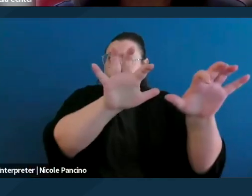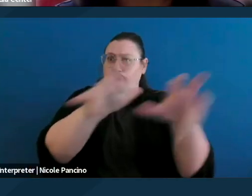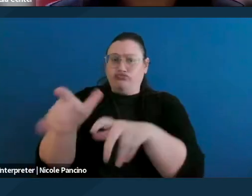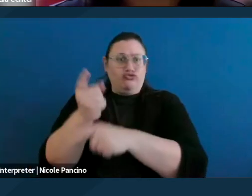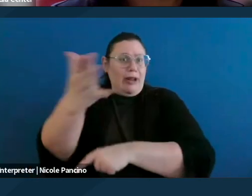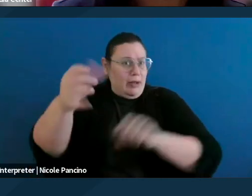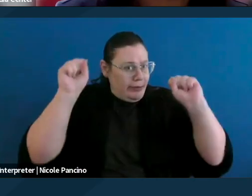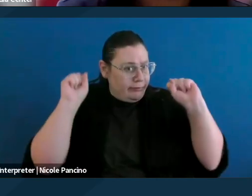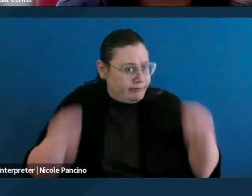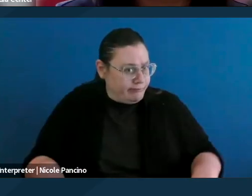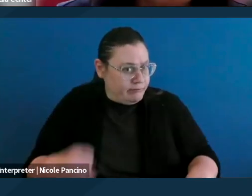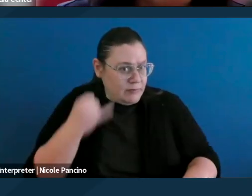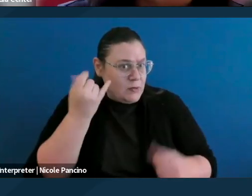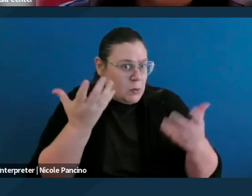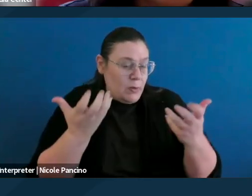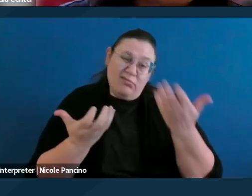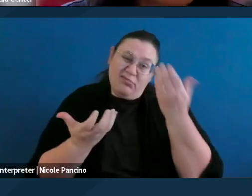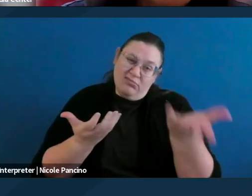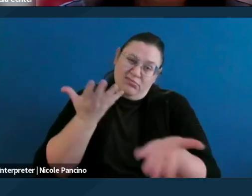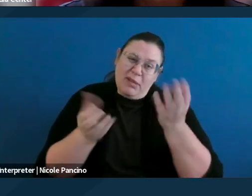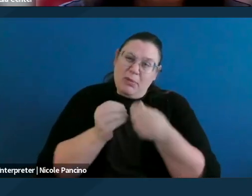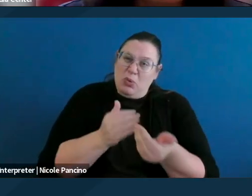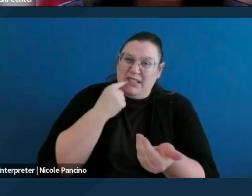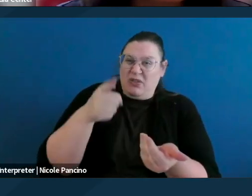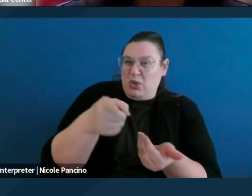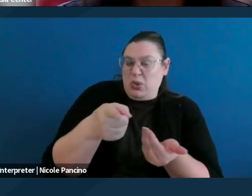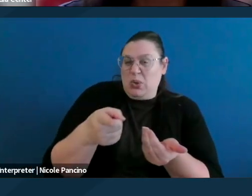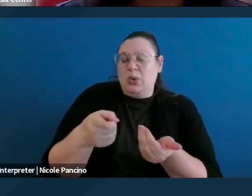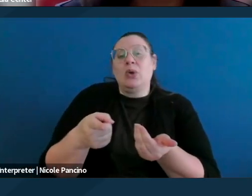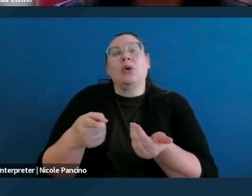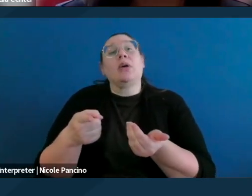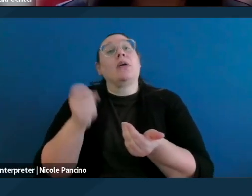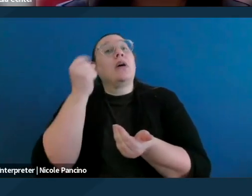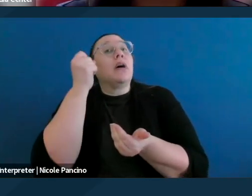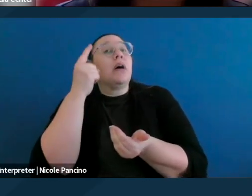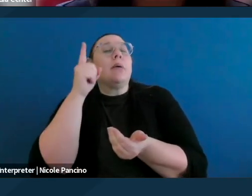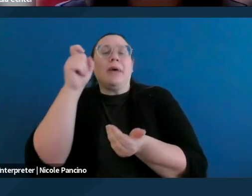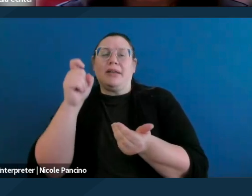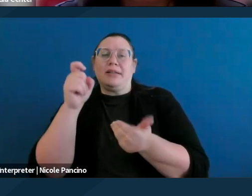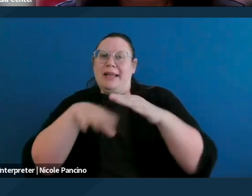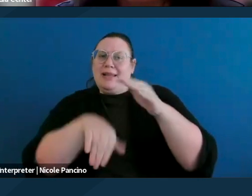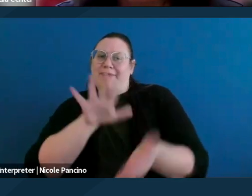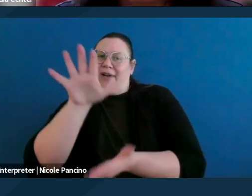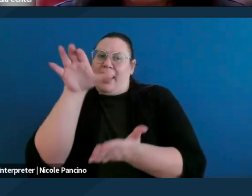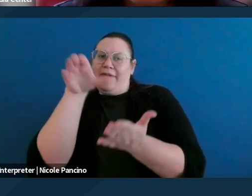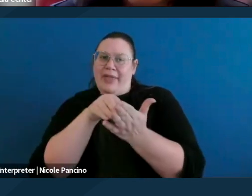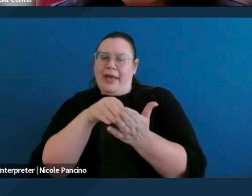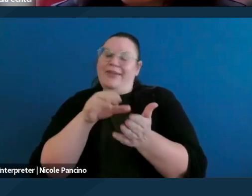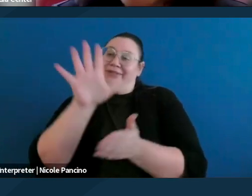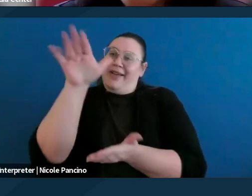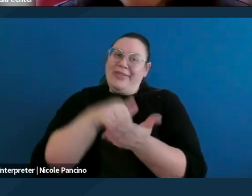box if you want to. That might be the easiest for you. To fit, your comment has to be less than 5,000